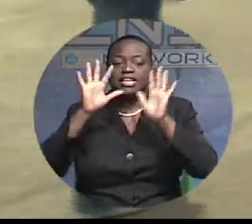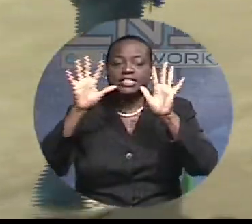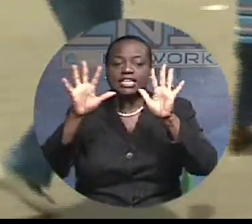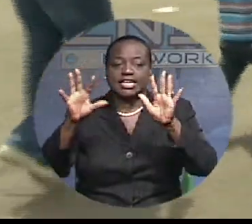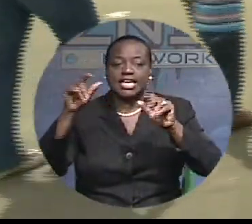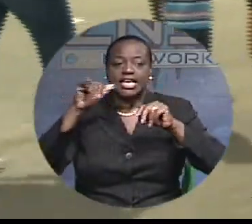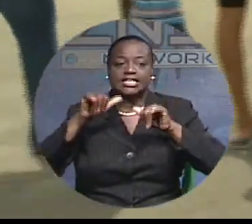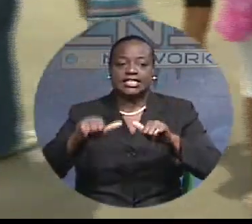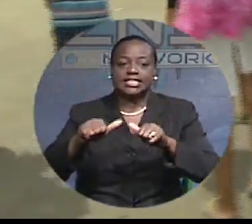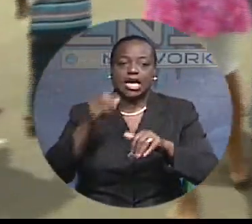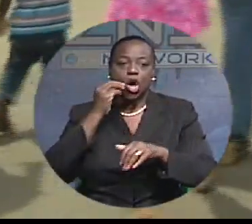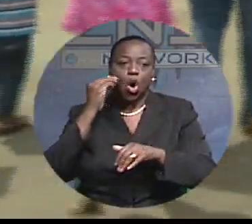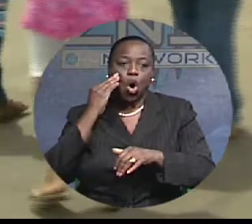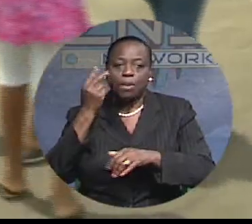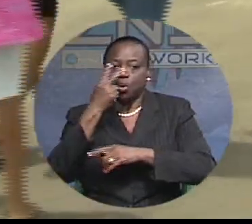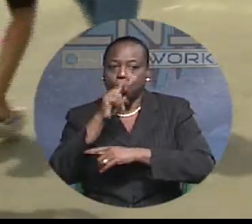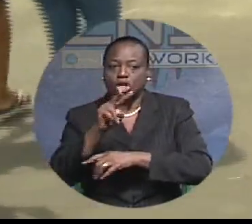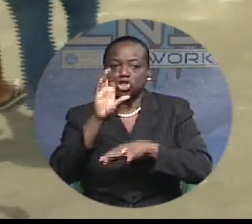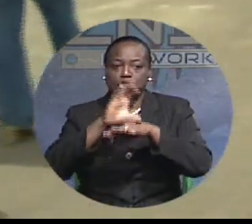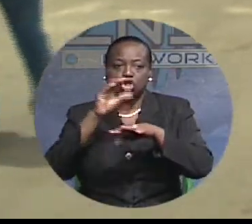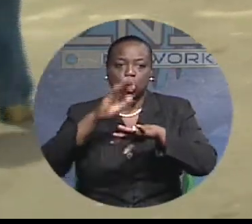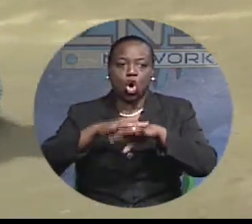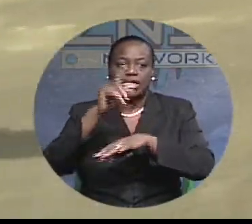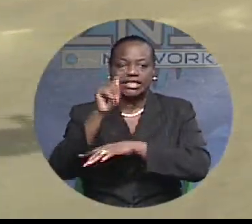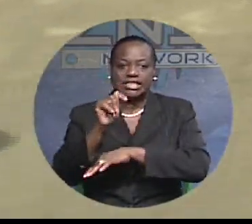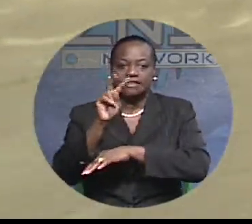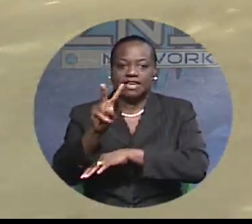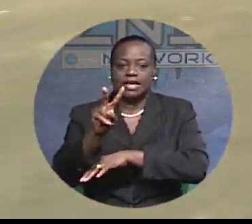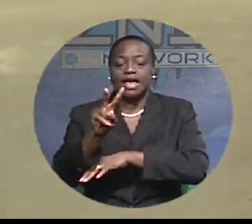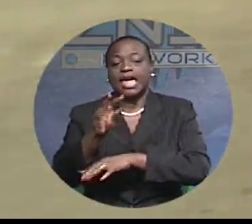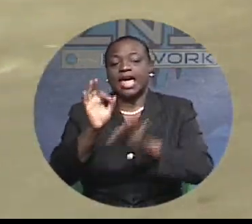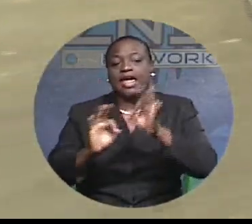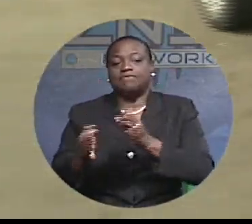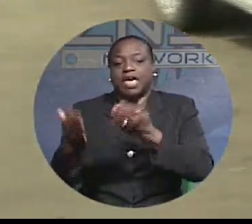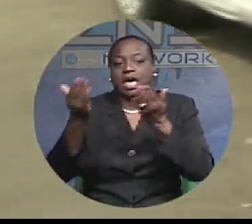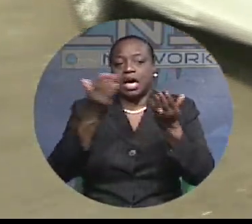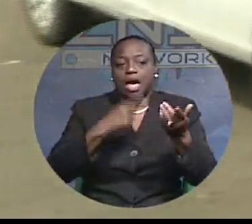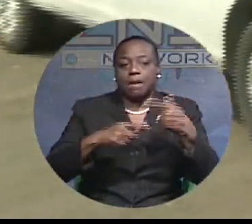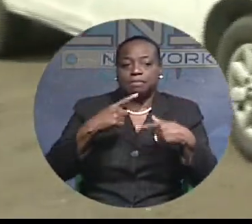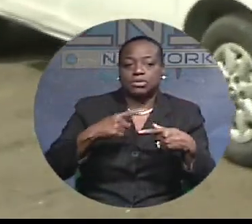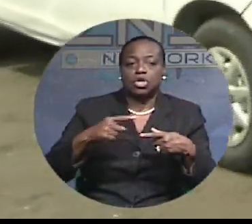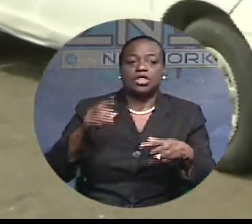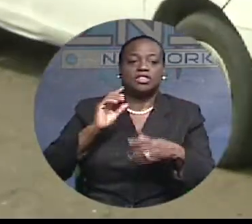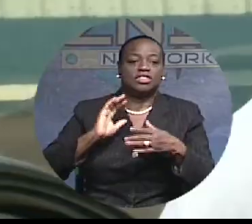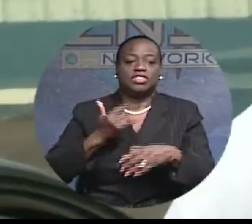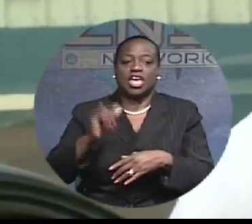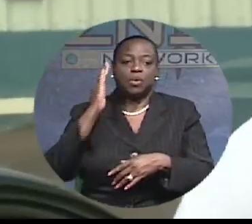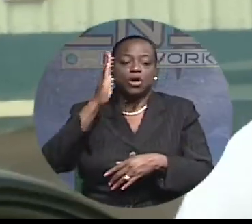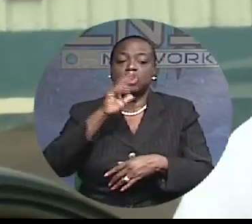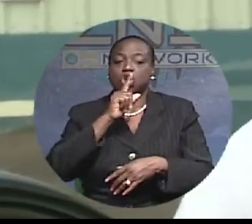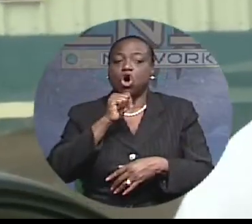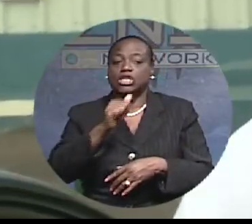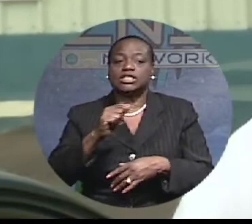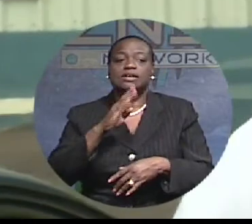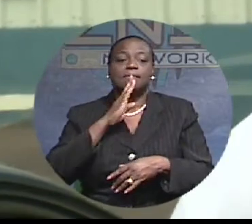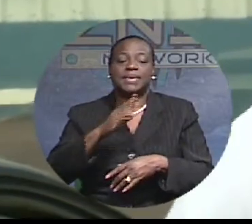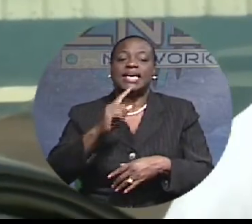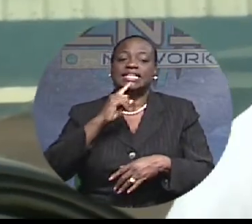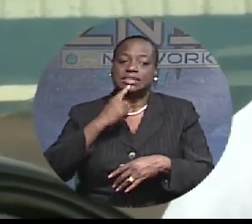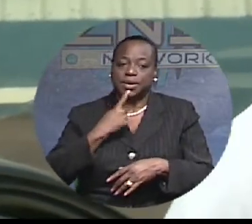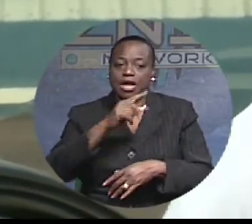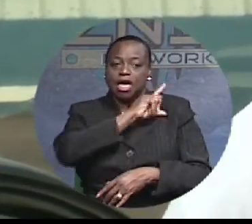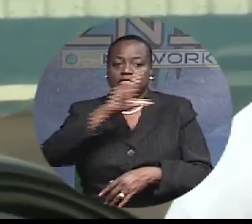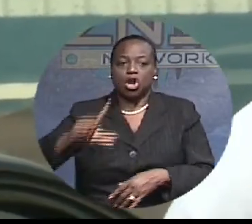to stay at home and watch church on television. If they come, they will not be disappointed. The Lord has a word for